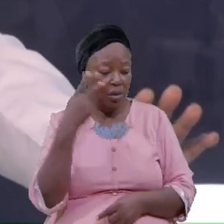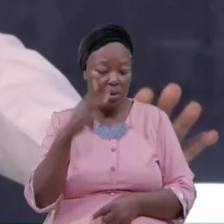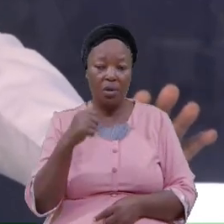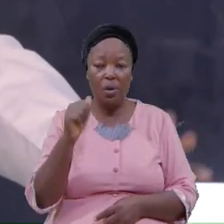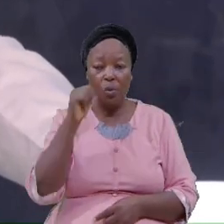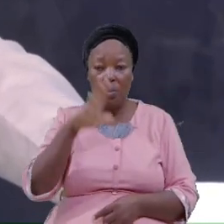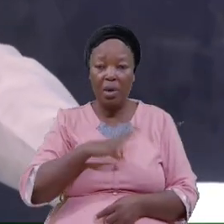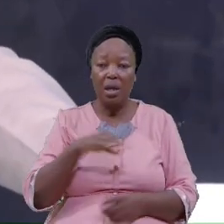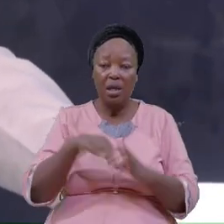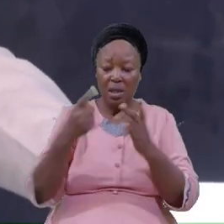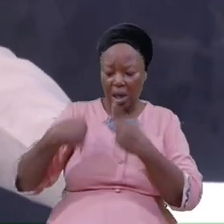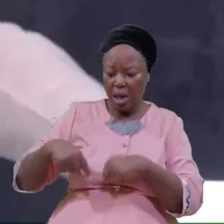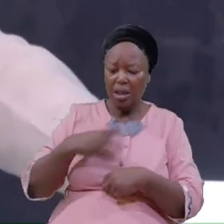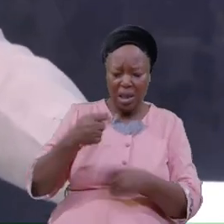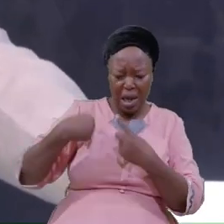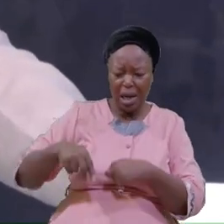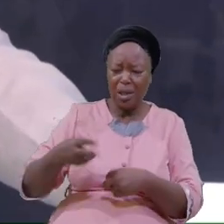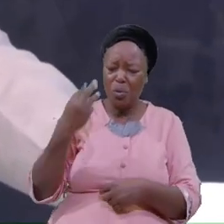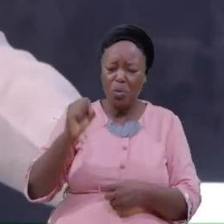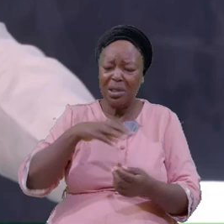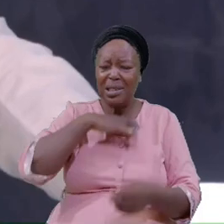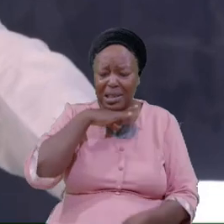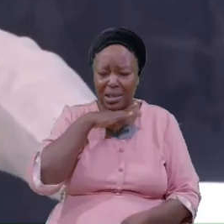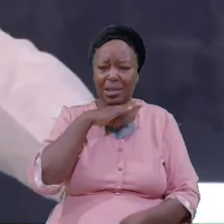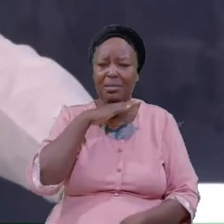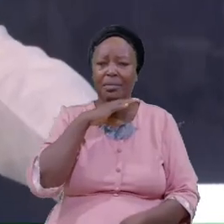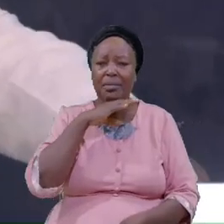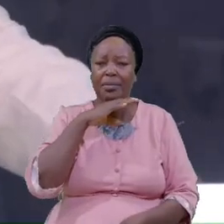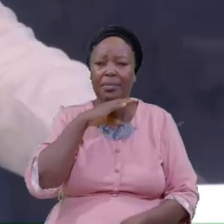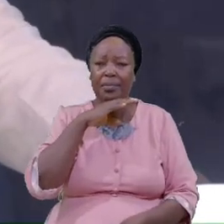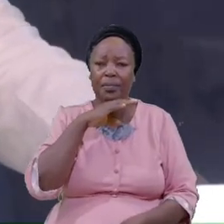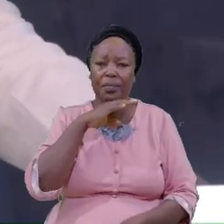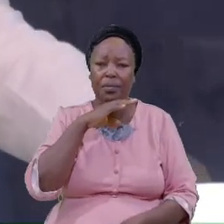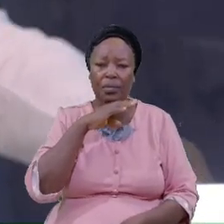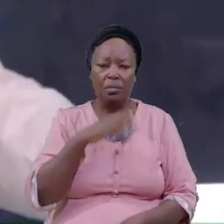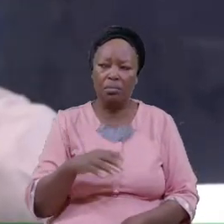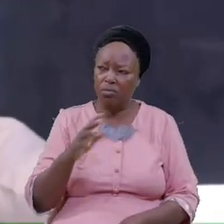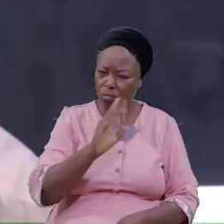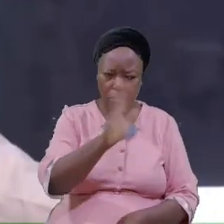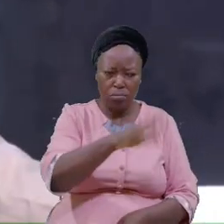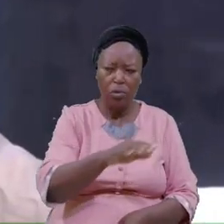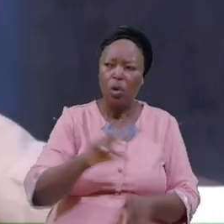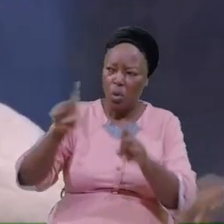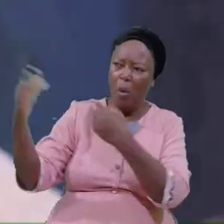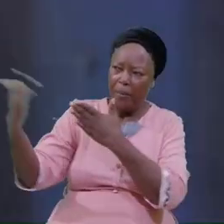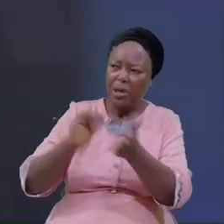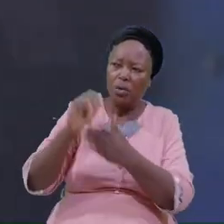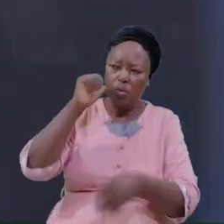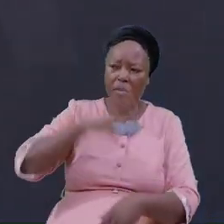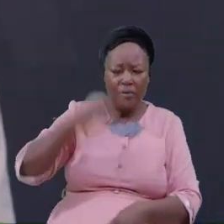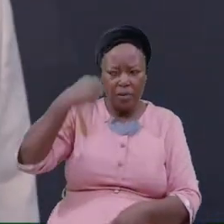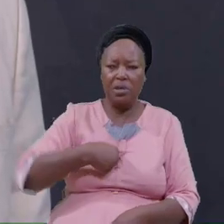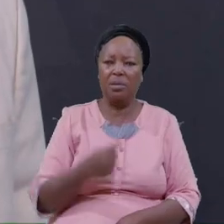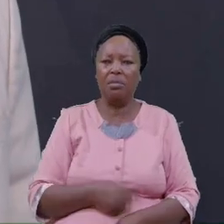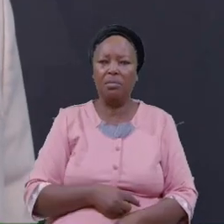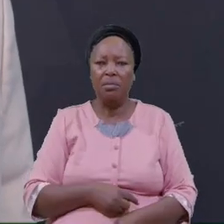heart was already defiled. Dans son cœur, le cœur était déjà souillé. Go bring that woman. Allez m'amener cette king, femme. King David. Oh, roi David.